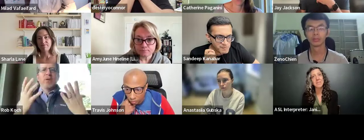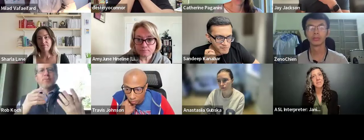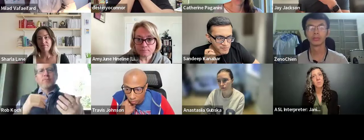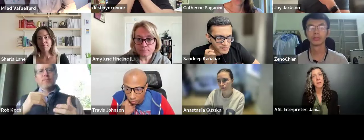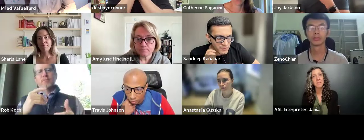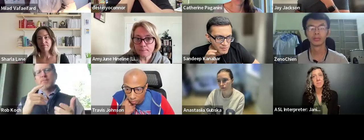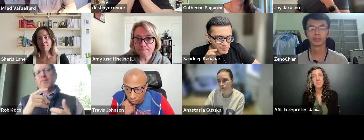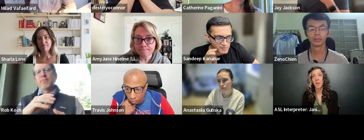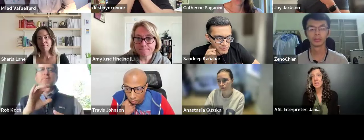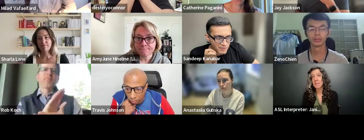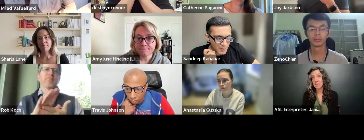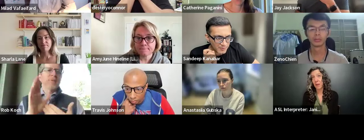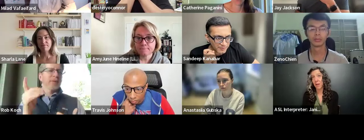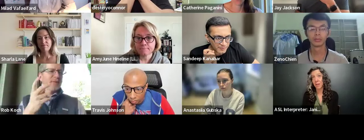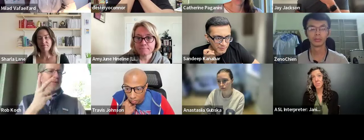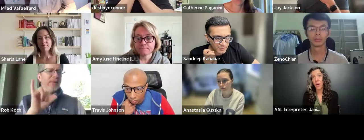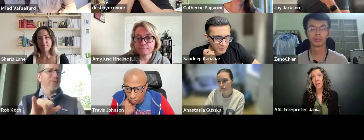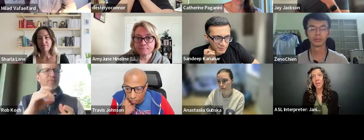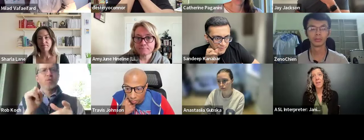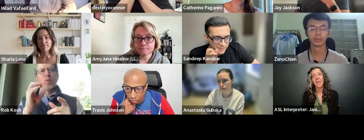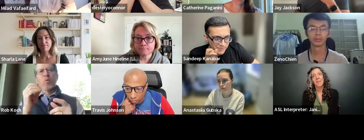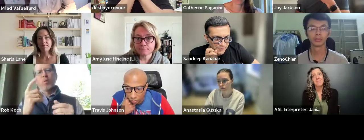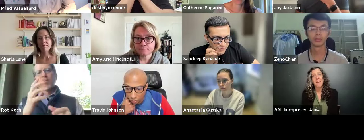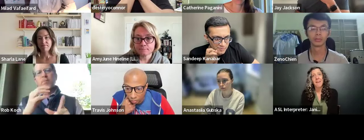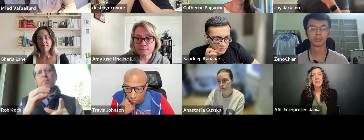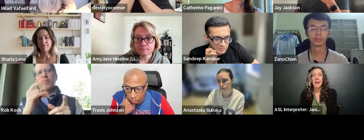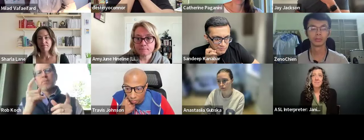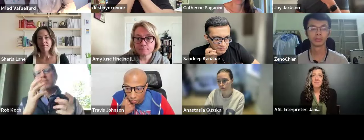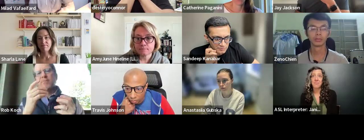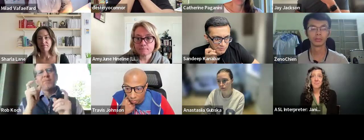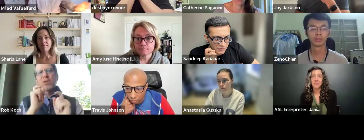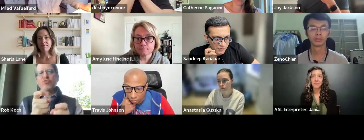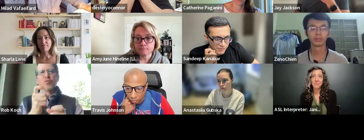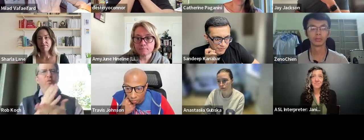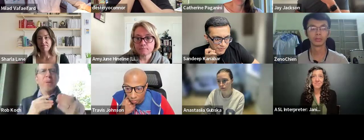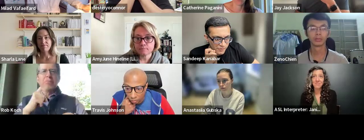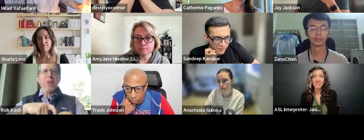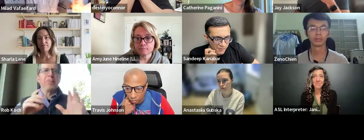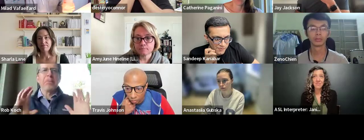wonderful to see this momentum. It's very inspiring as well. And